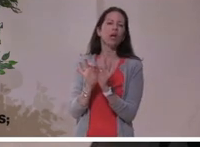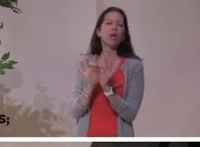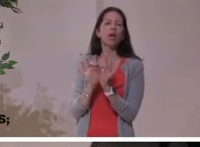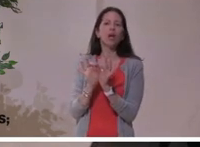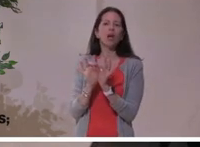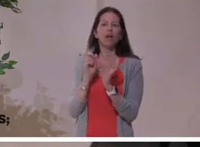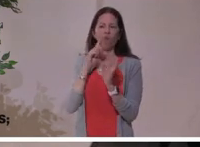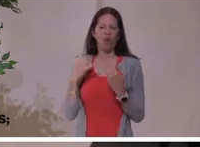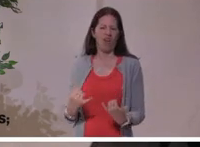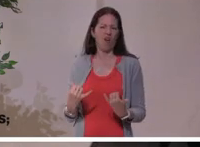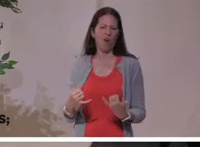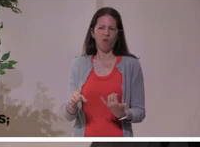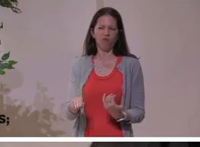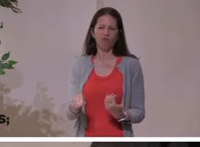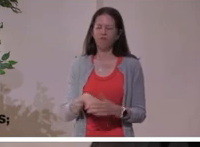now.